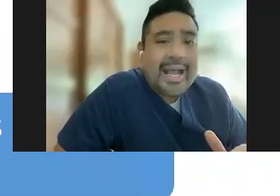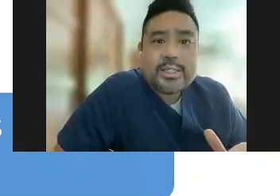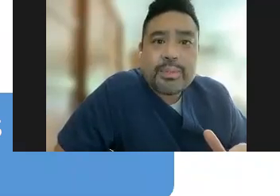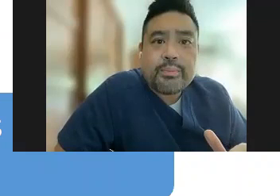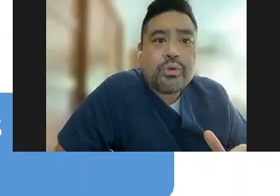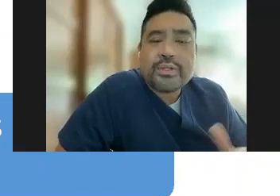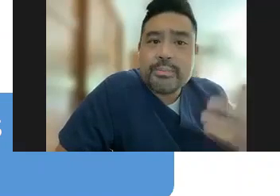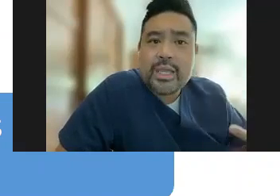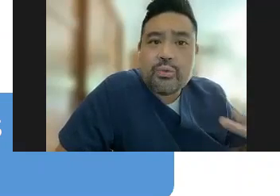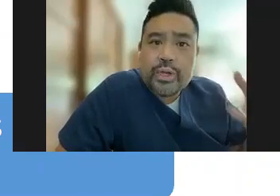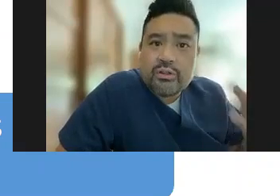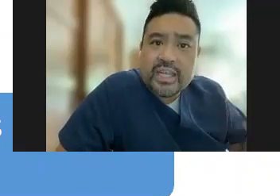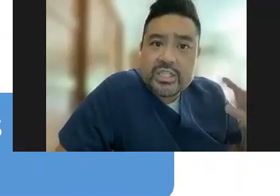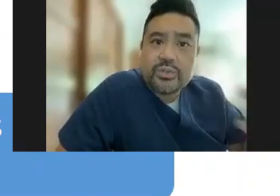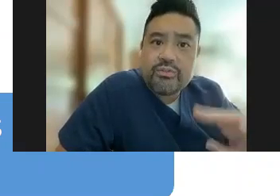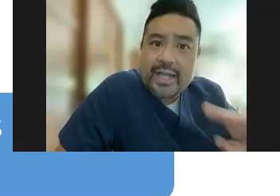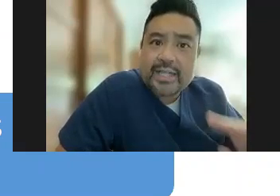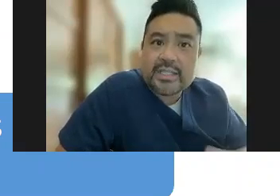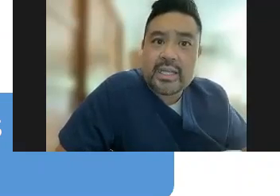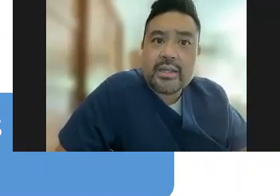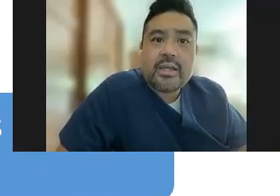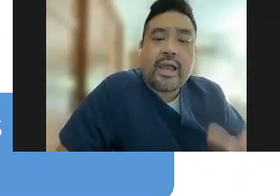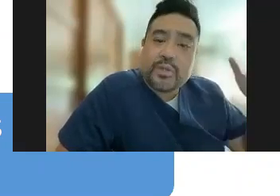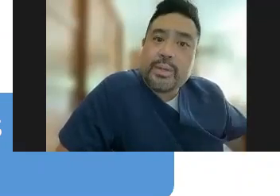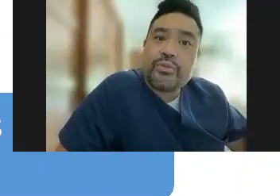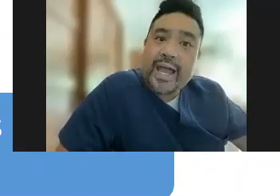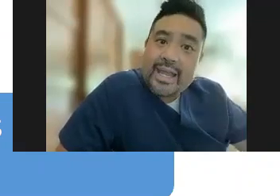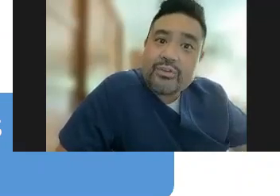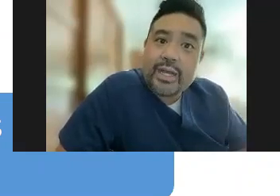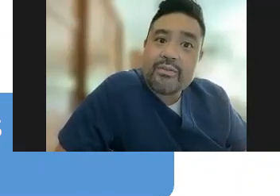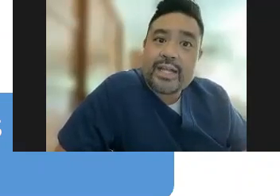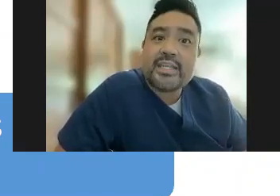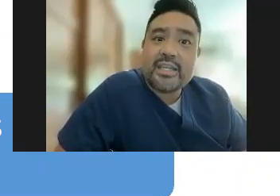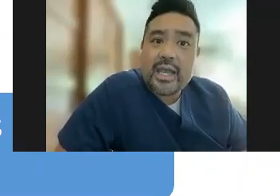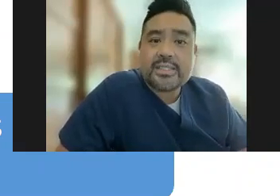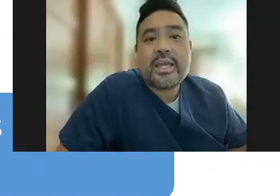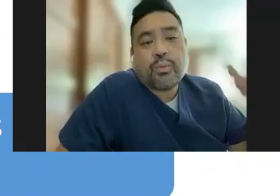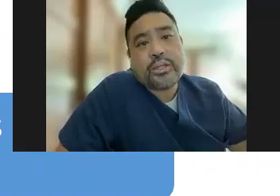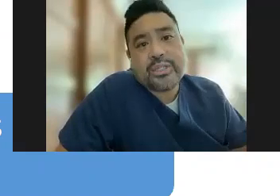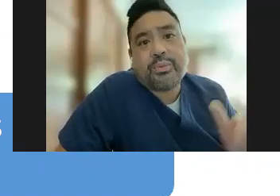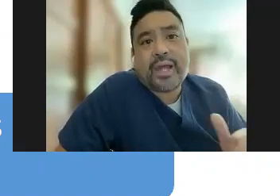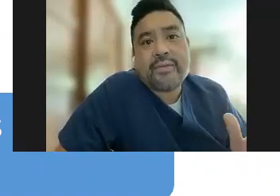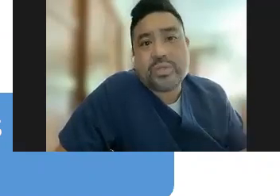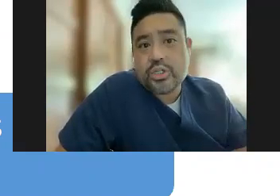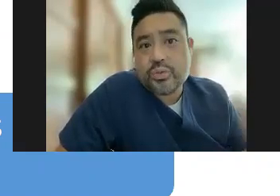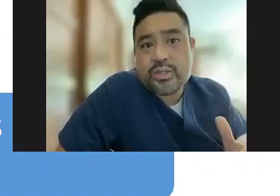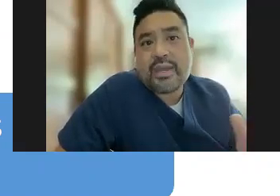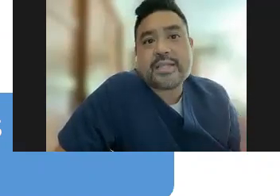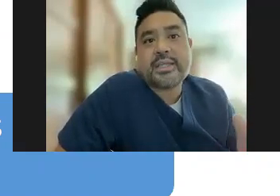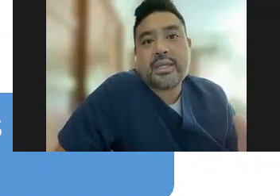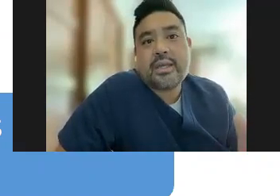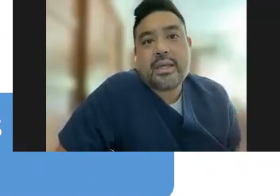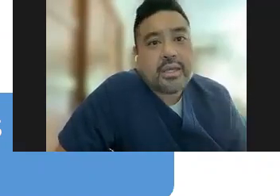that hasn't been proven to be a real link to the vaccine. Have some people died after getting the vaccine? Yes. When they do deeper dives, was it due